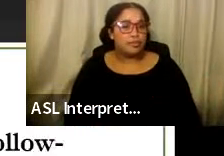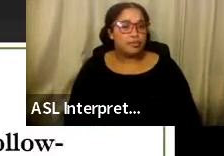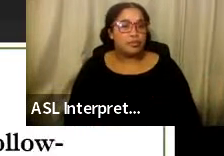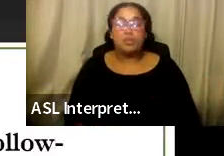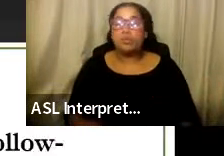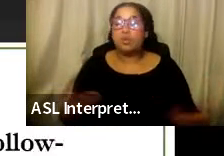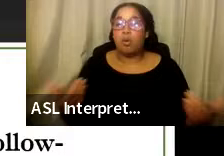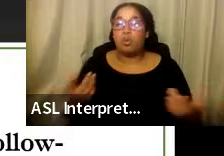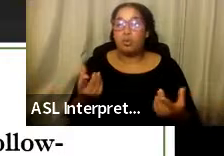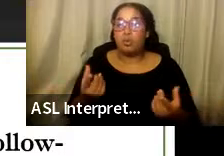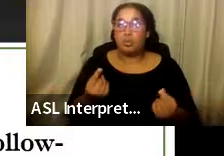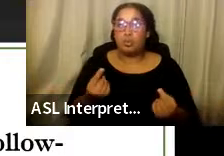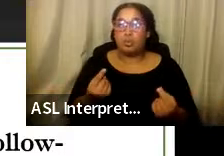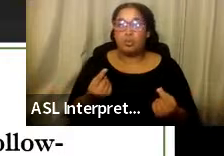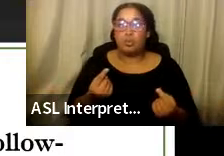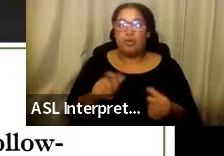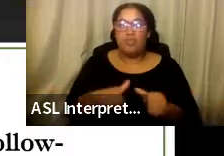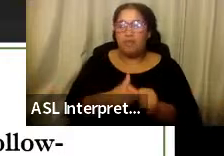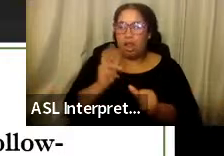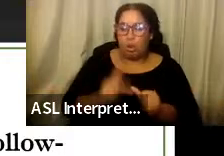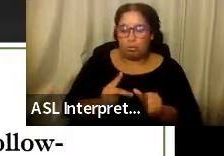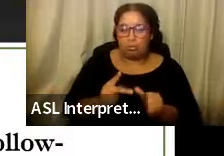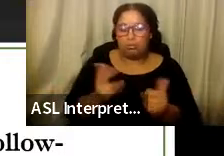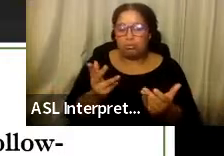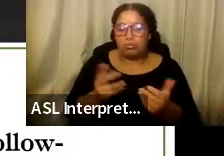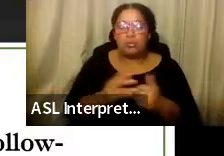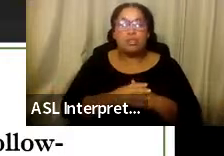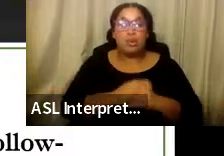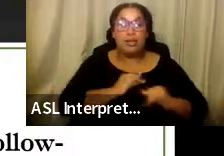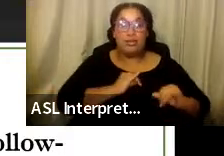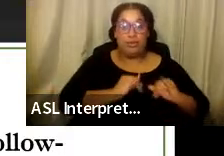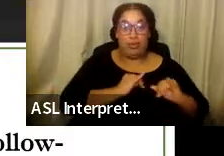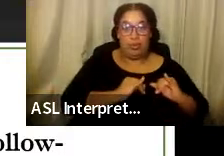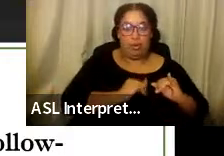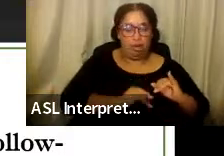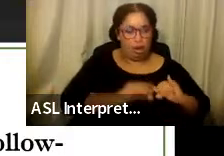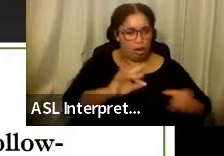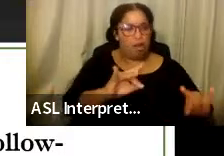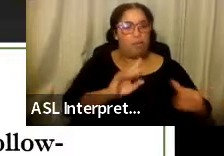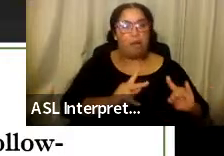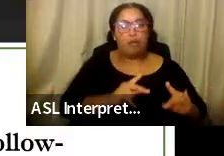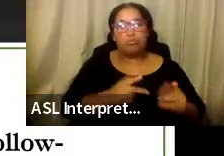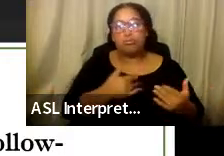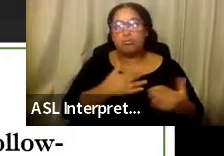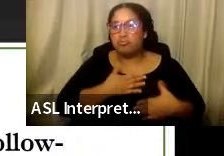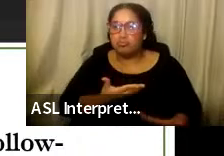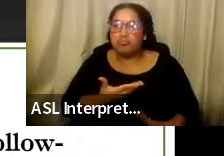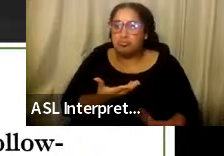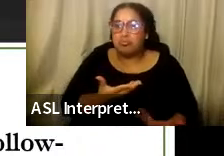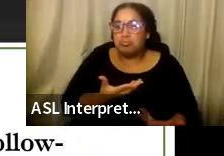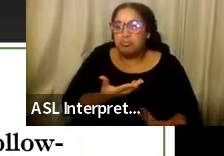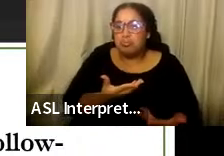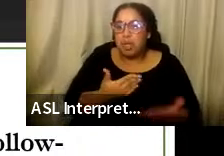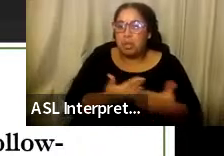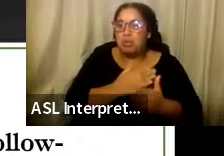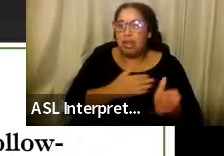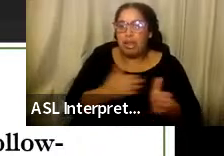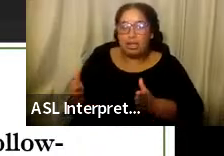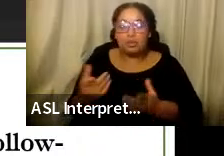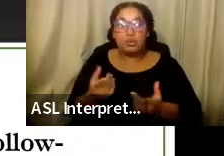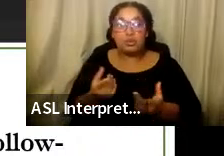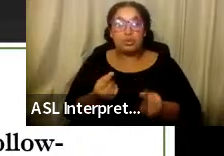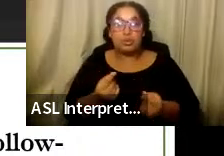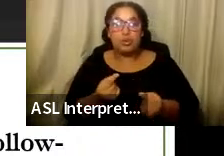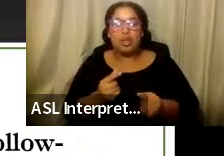So what we did to do some follow-up, so during the interviews, we found out people expressed a willingness to do a new plan. We did a